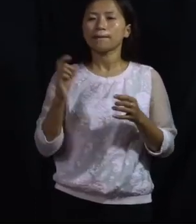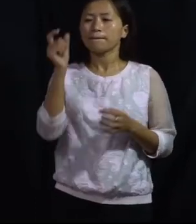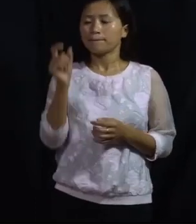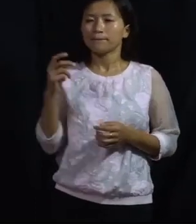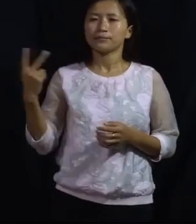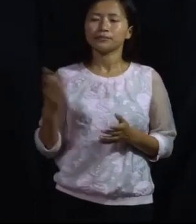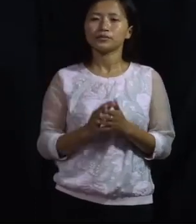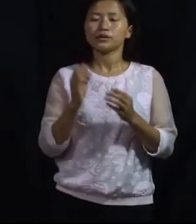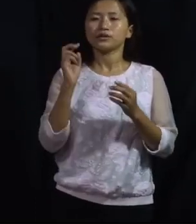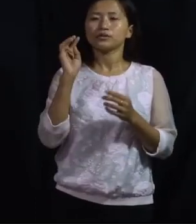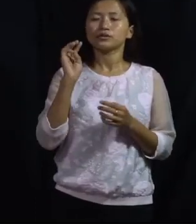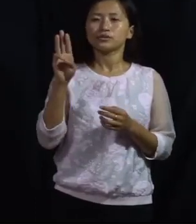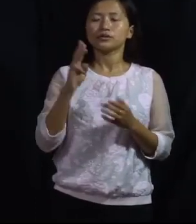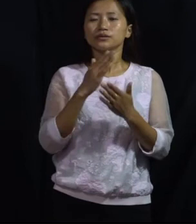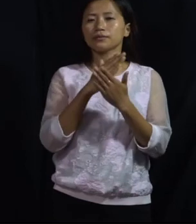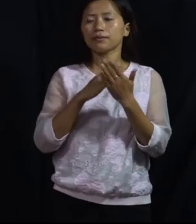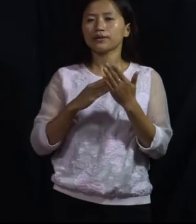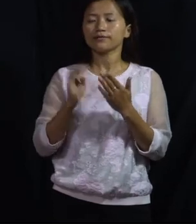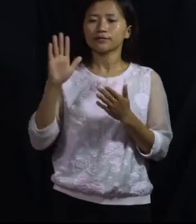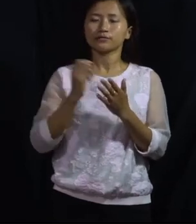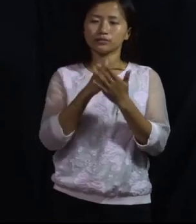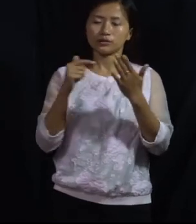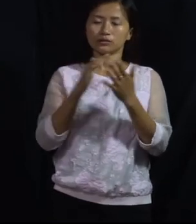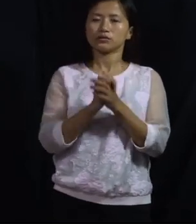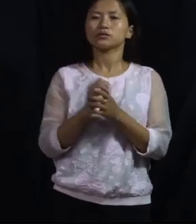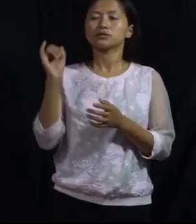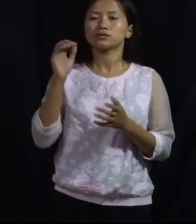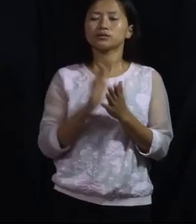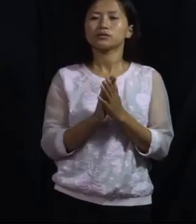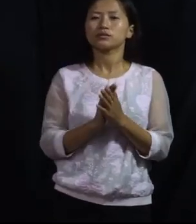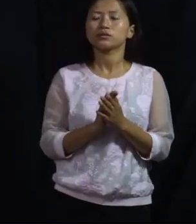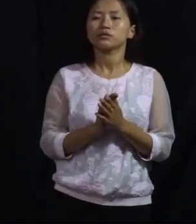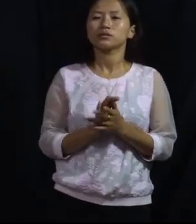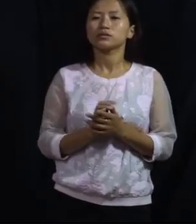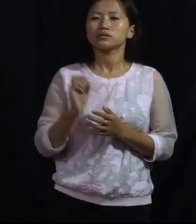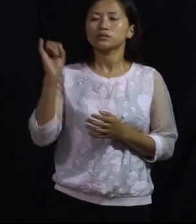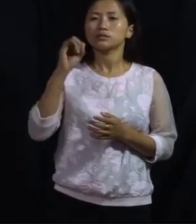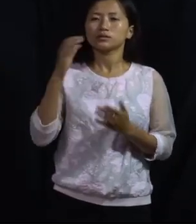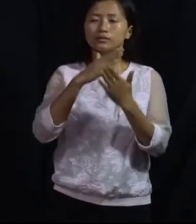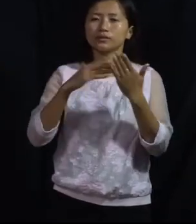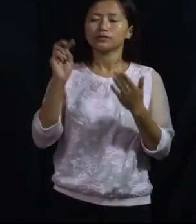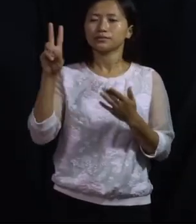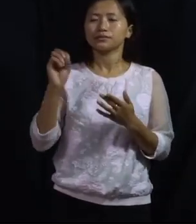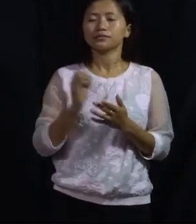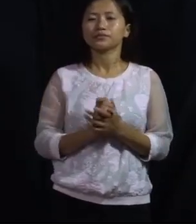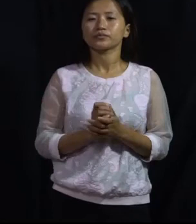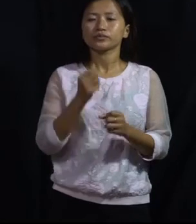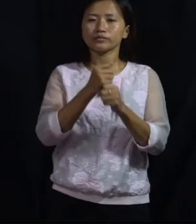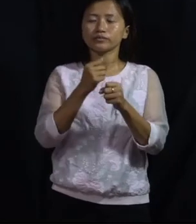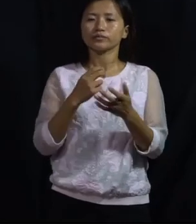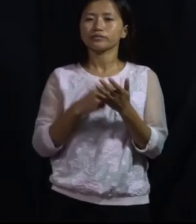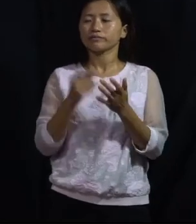by 5 minus 6 by 20. His sacrificing ratio comes to 6 by 20. Y is a gaining